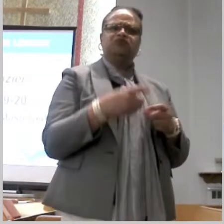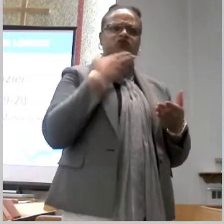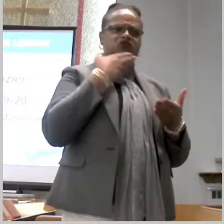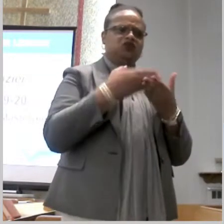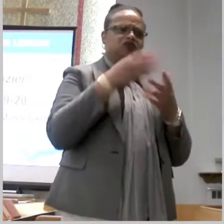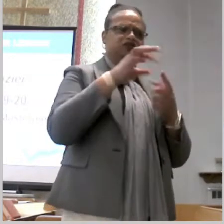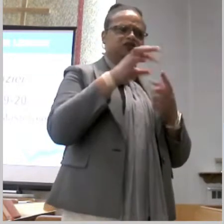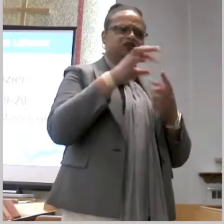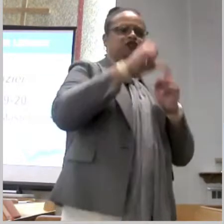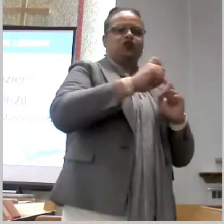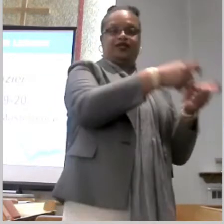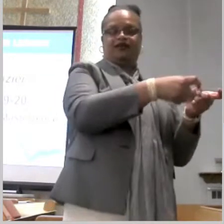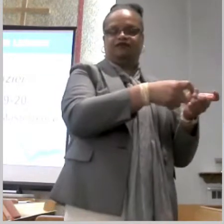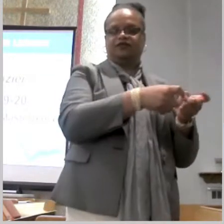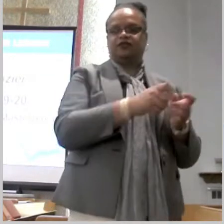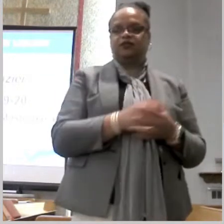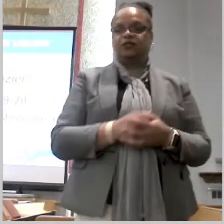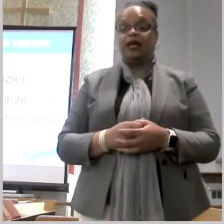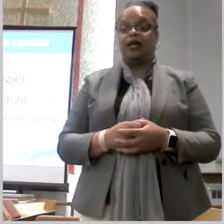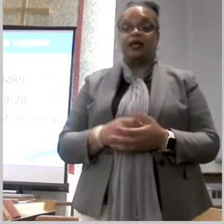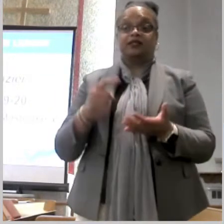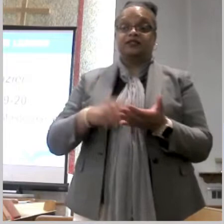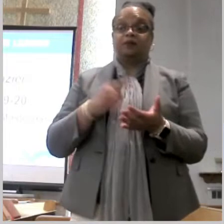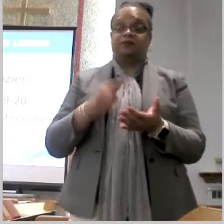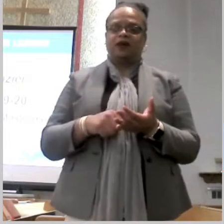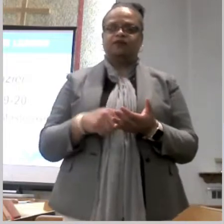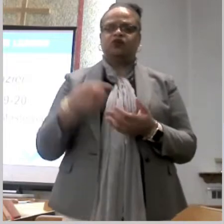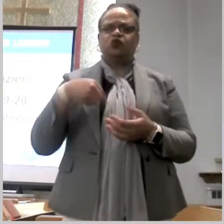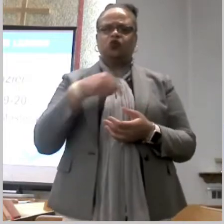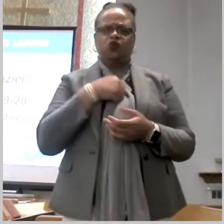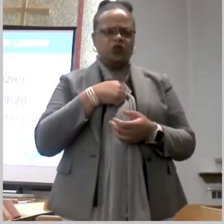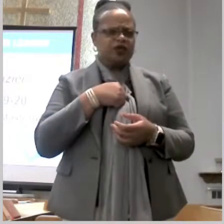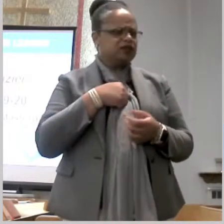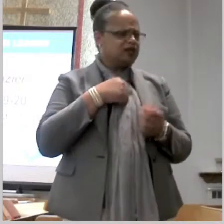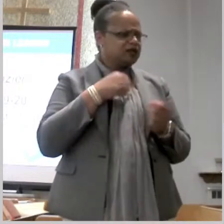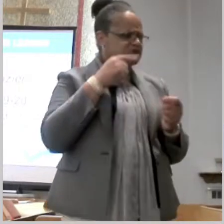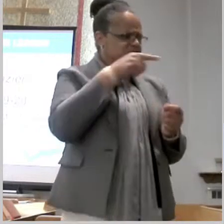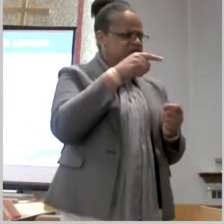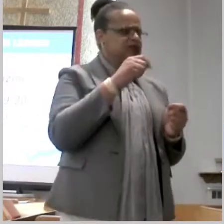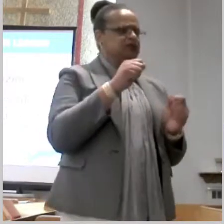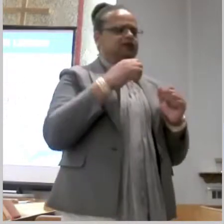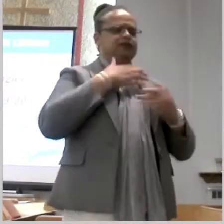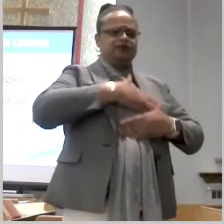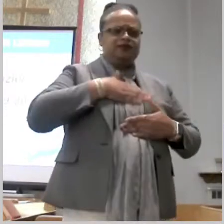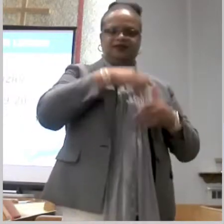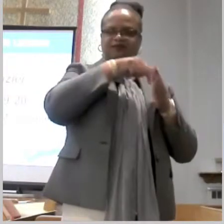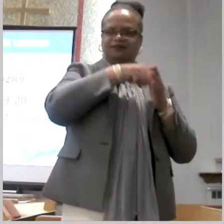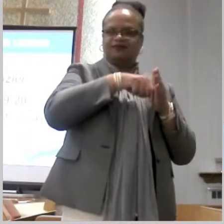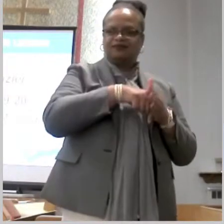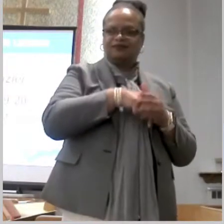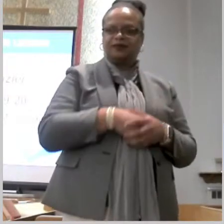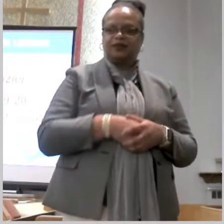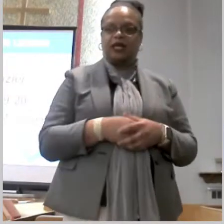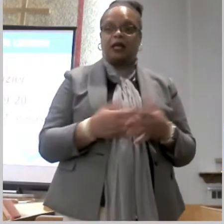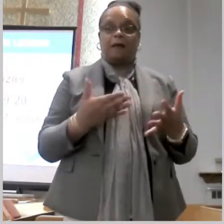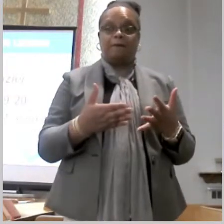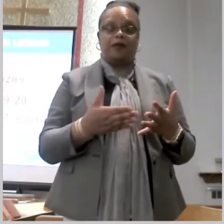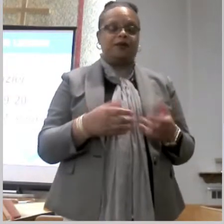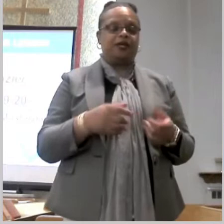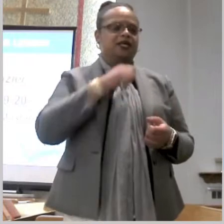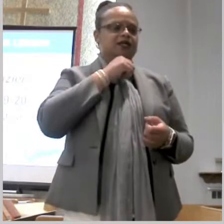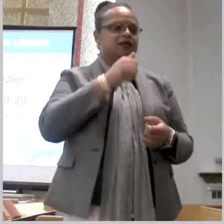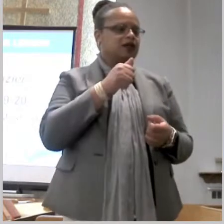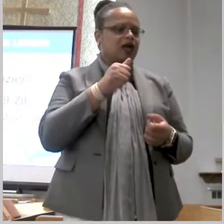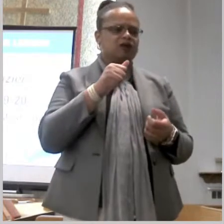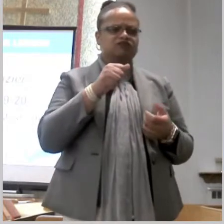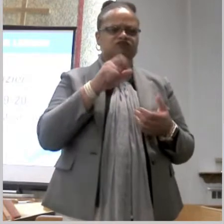work. And sometimes we really get wrapped up sometimes in just the actual artwork, as opposed to finding out a little bit more about the actual